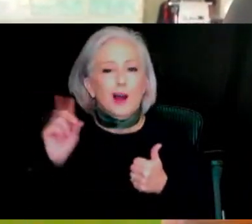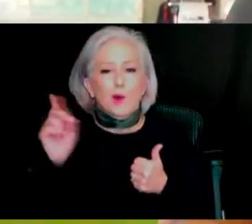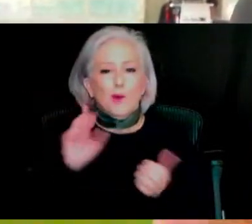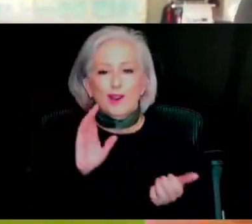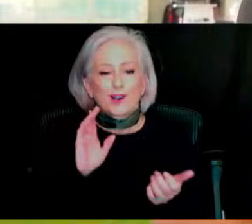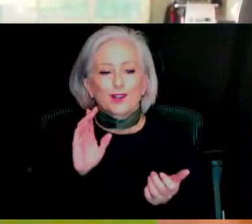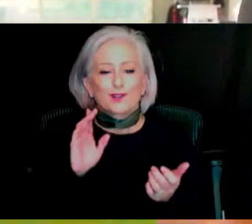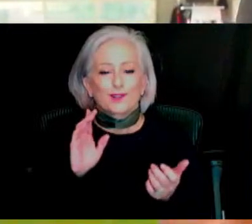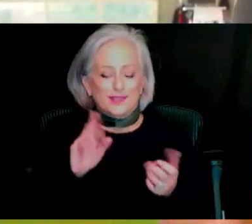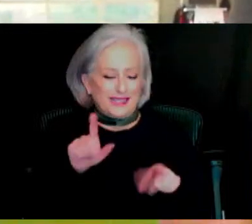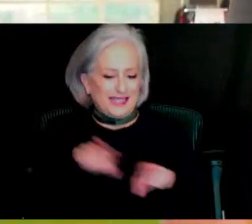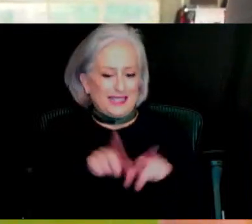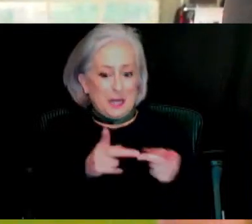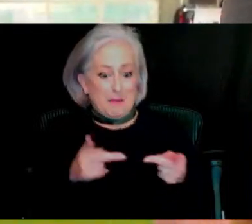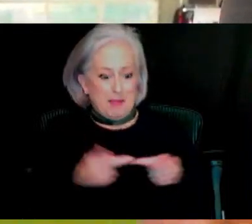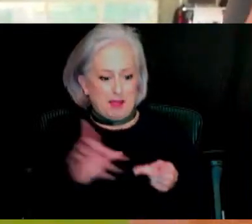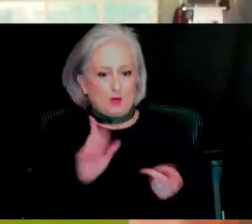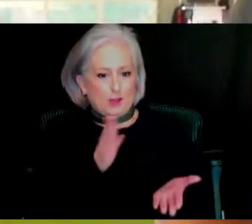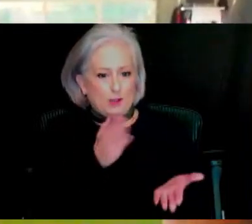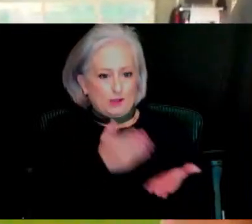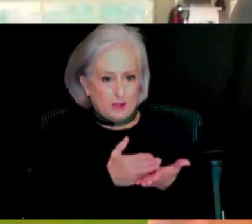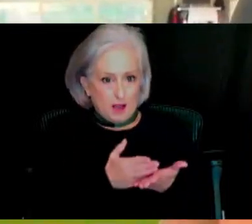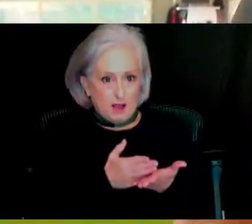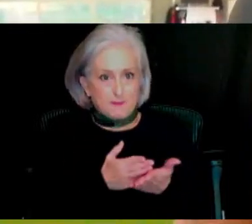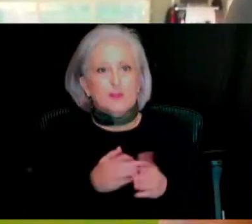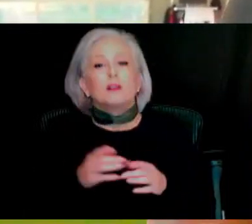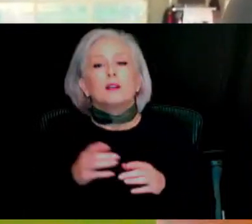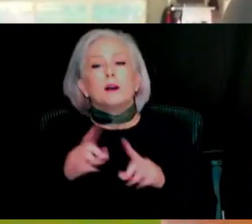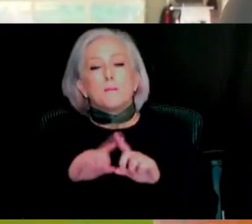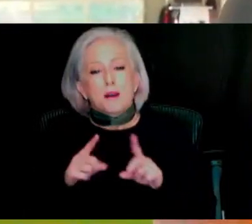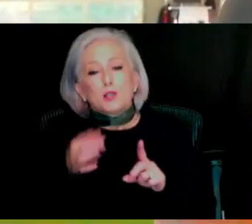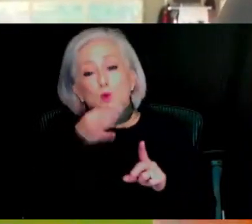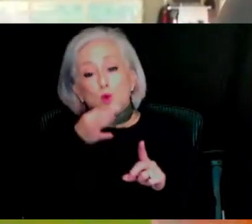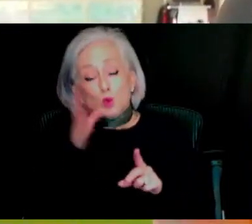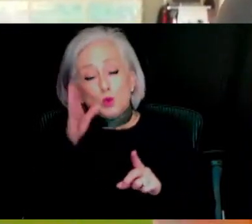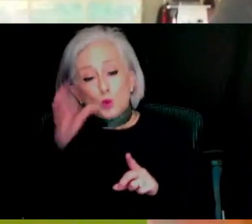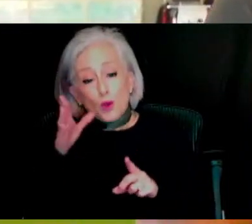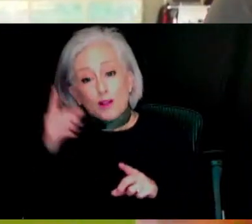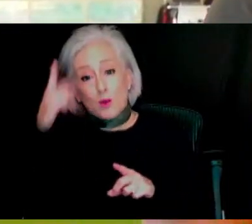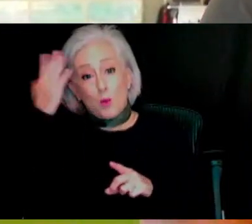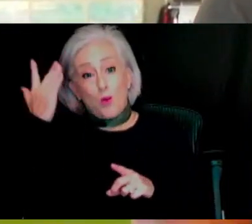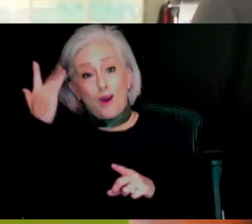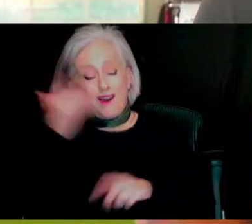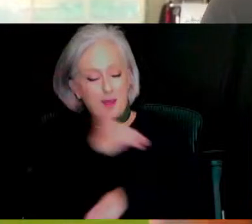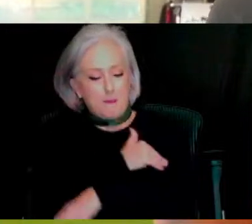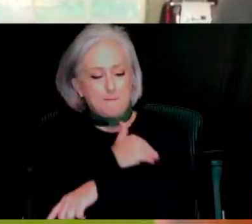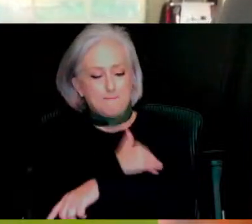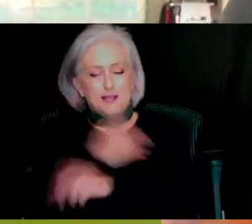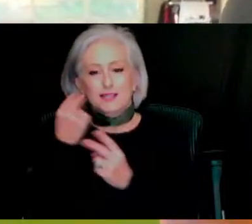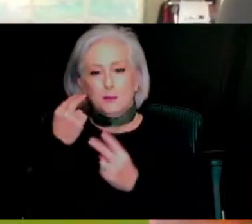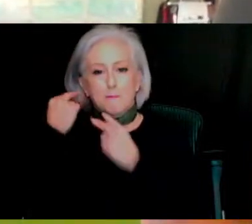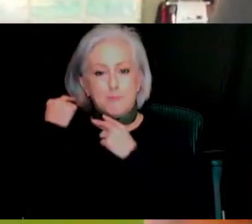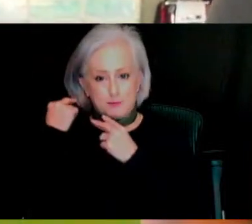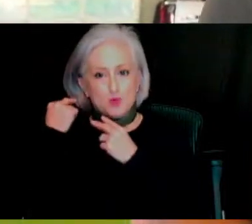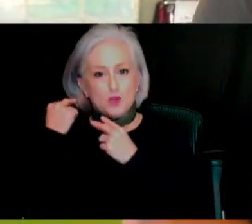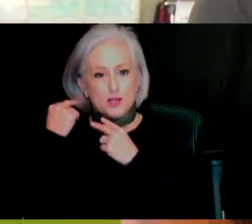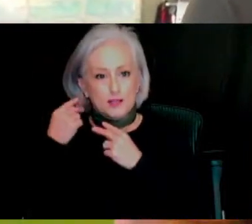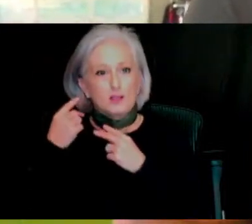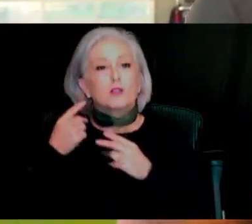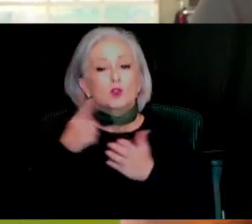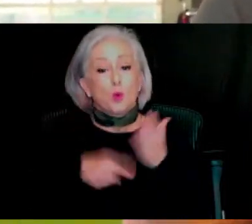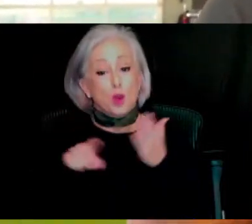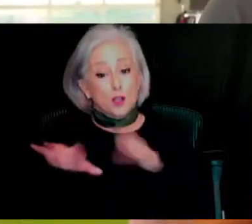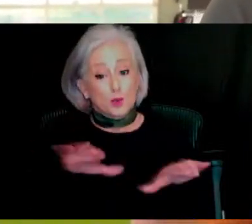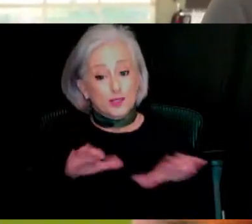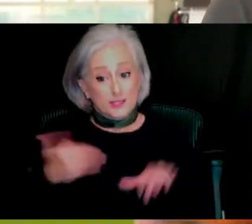you there because of muscle memory. So your body is going to remember that work you were able to do, you're going to be able to get back there. So as